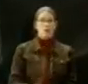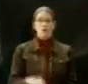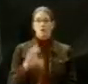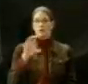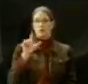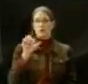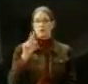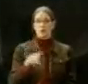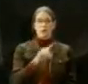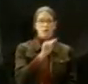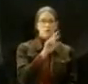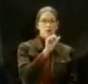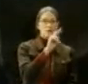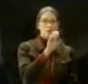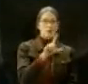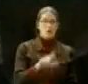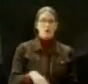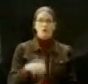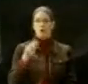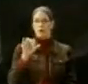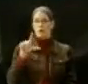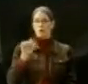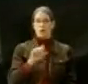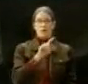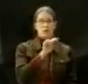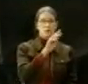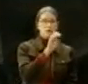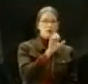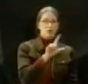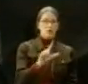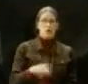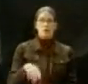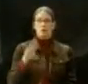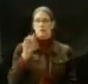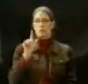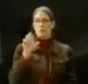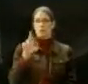Clark. Trammell, Commissioner Mills. Trammell, Commissioner Ballard.